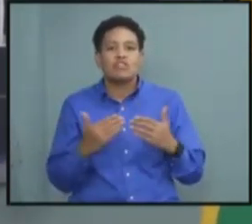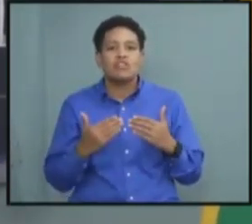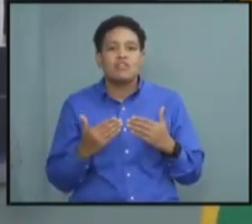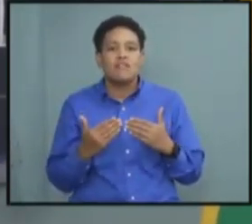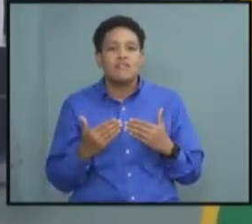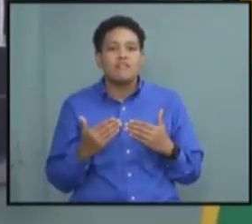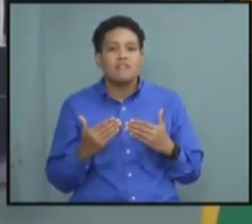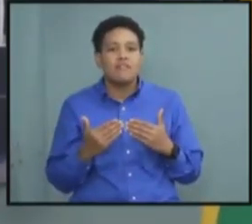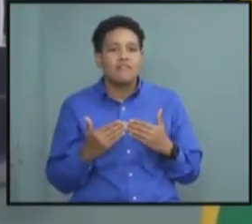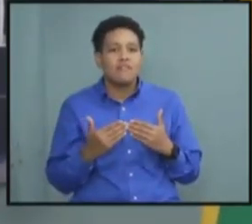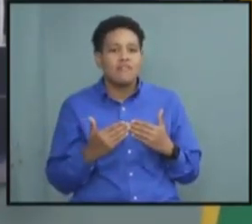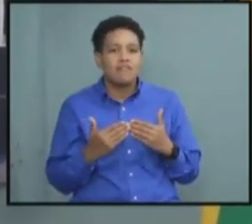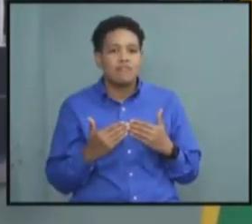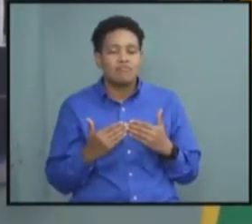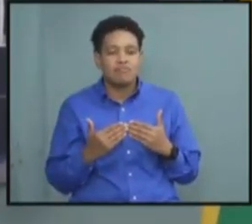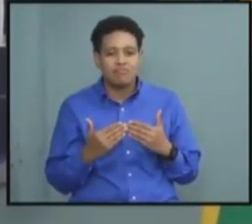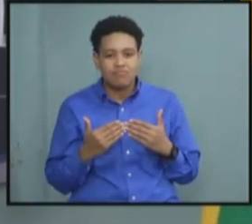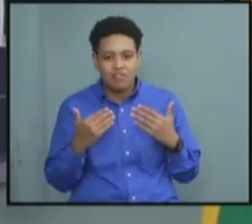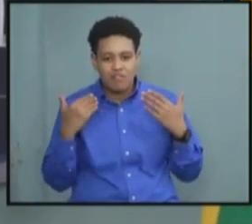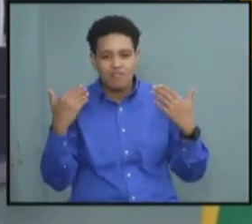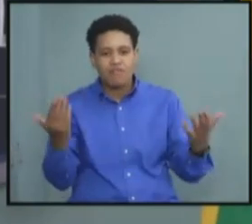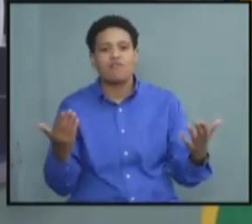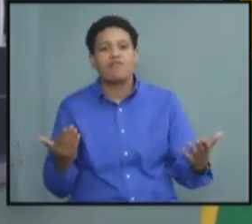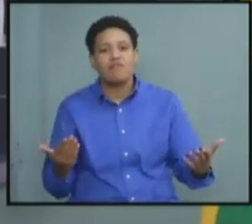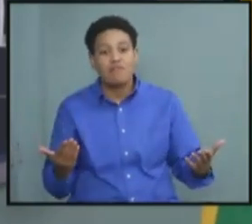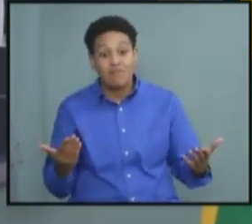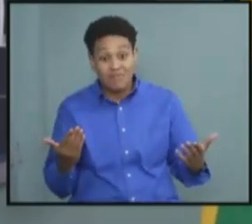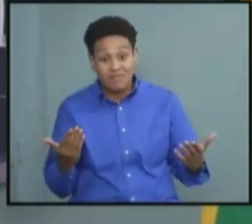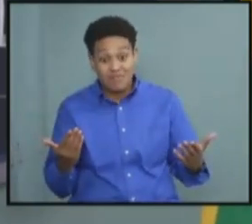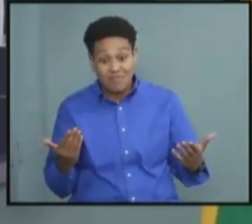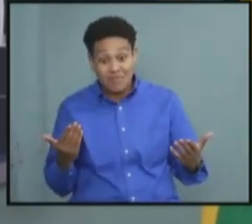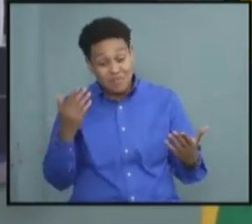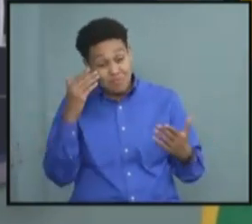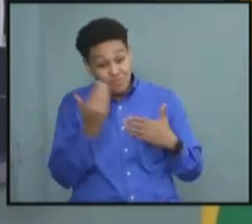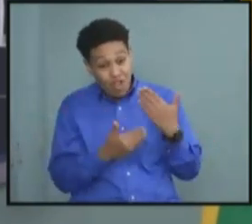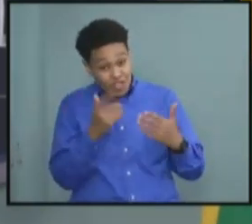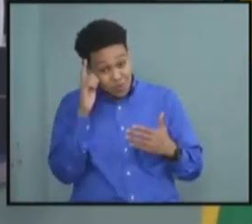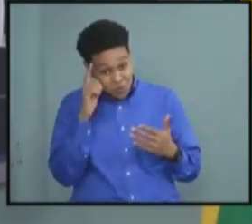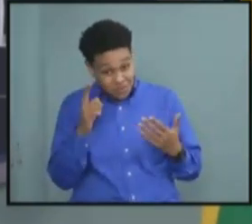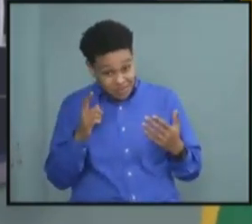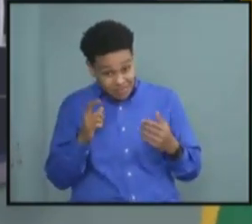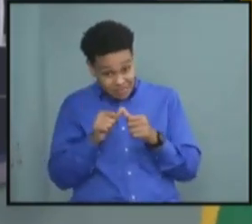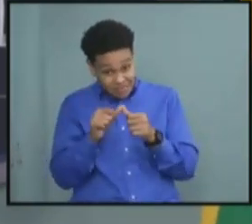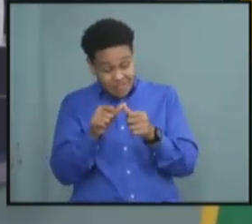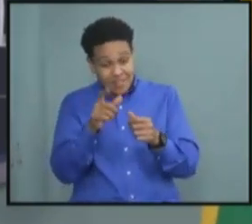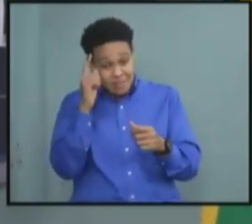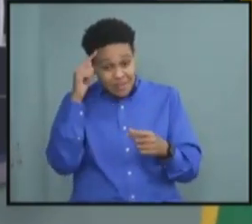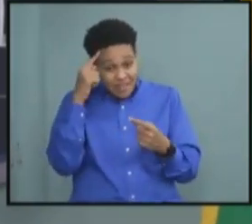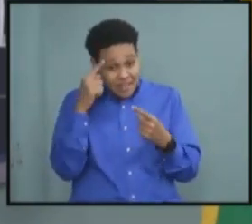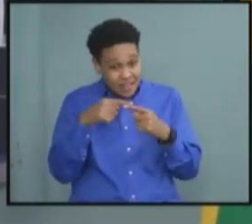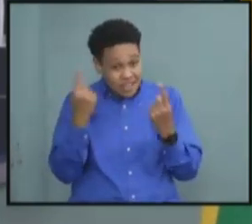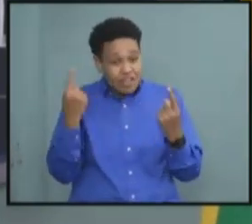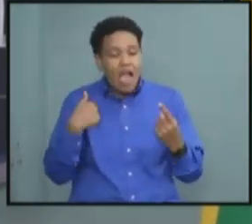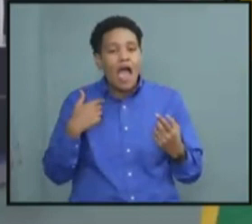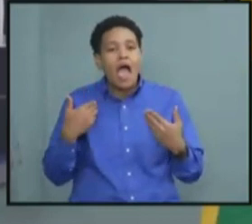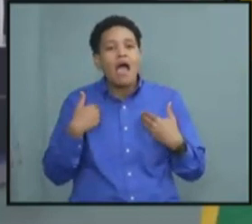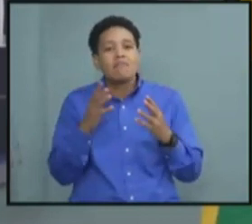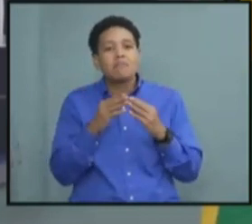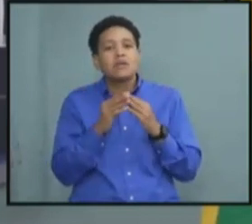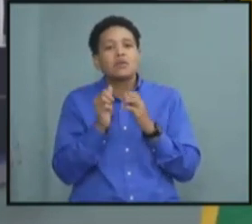far enough. So I had a meeting with the principals and